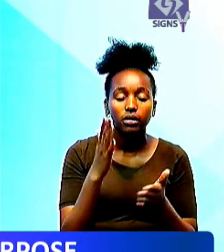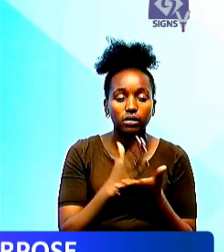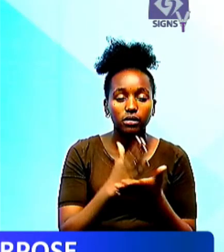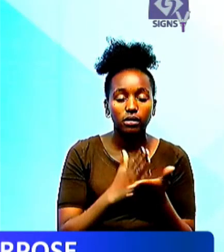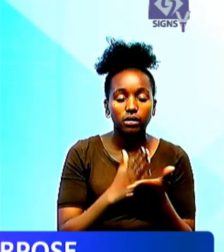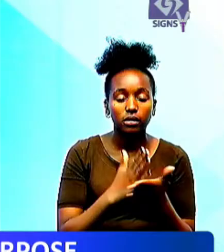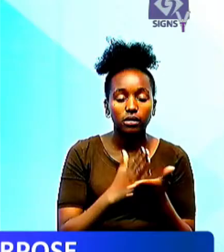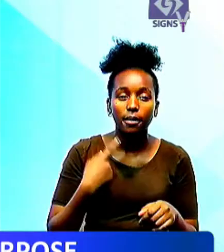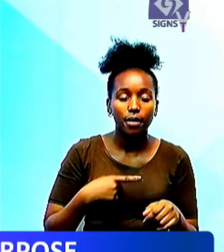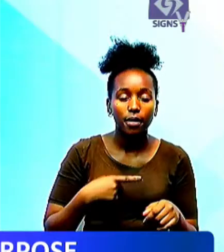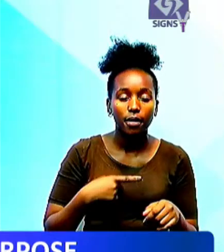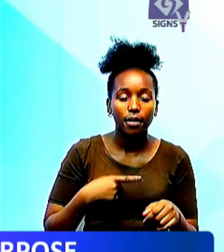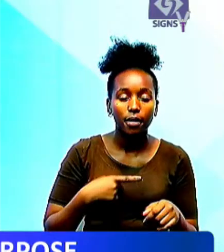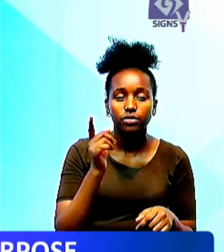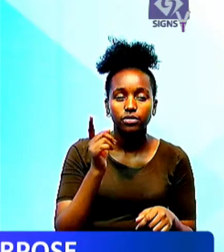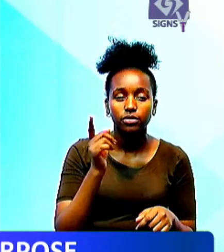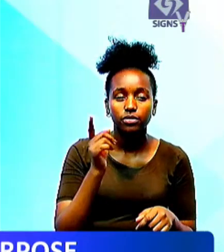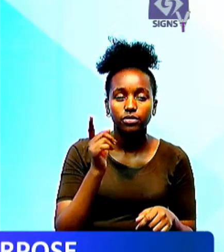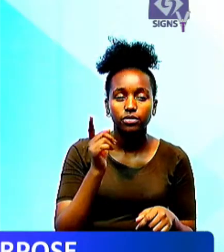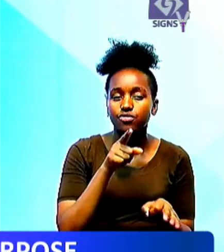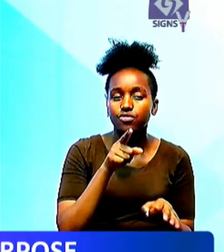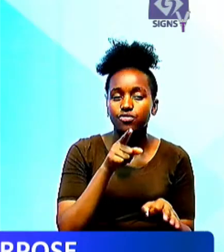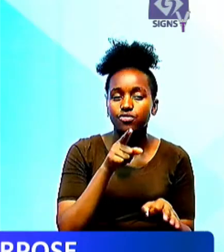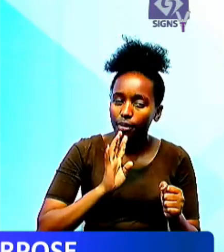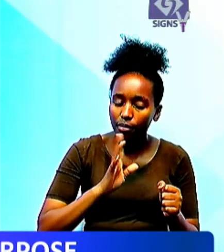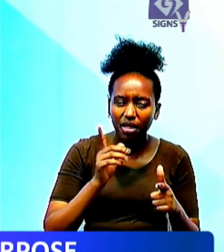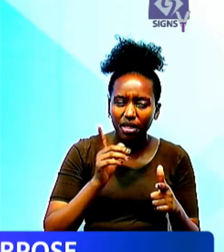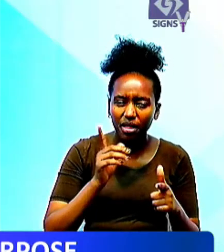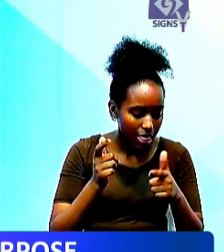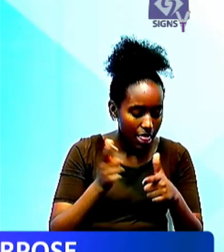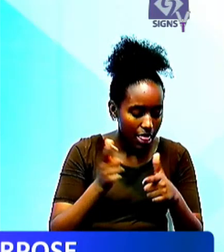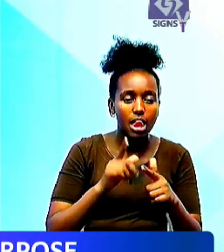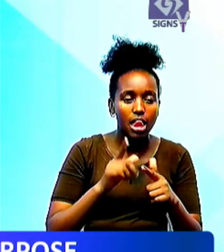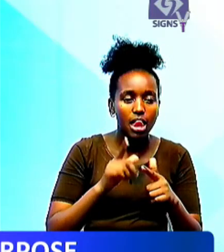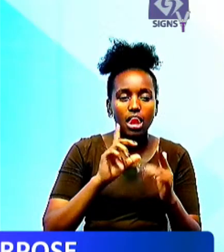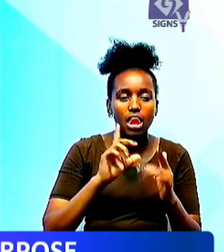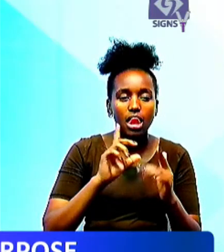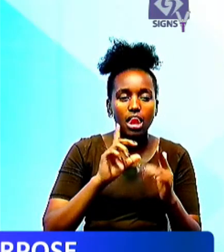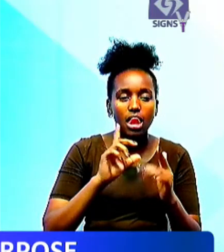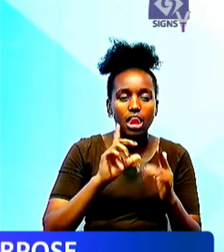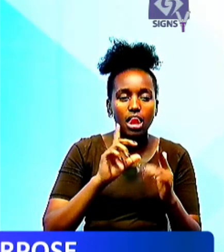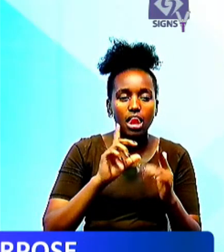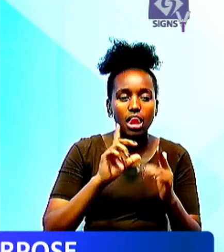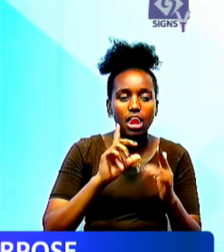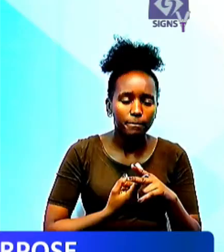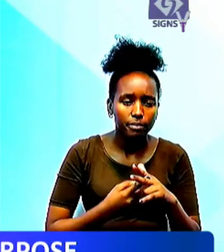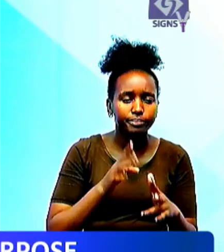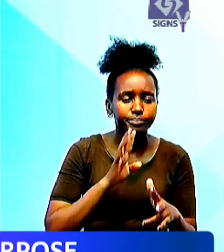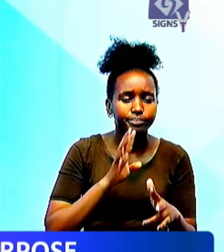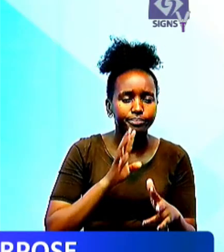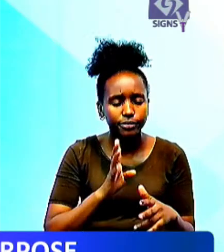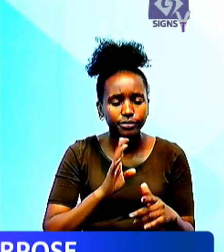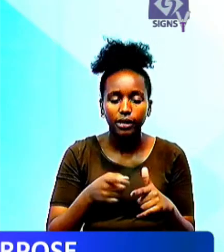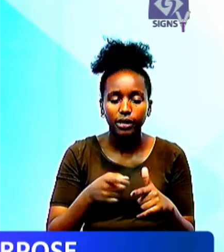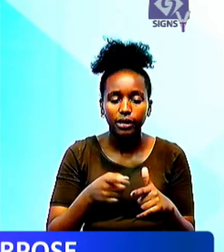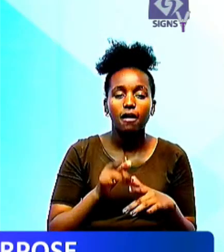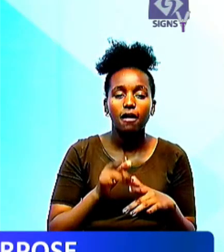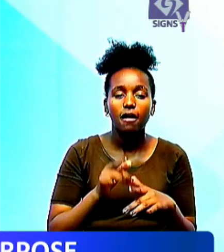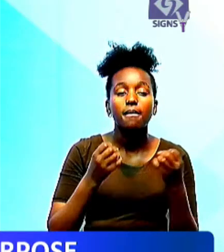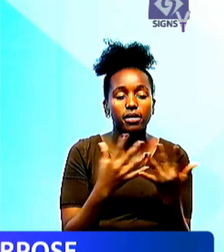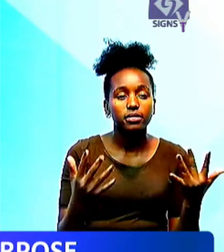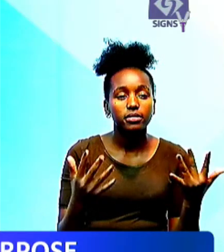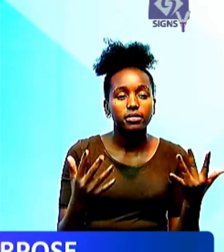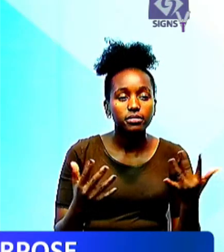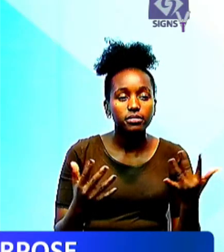kind of brackets, definitely it interferes with your the credit rating. How stable are you, even in